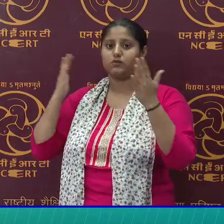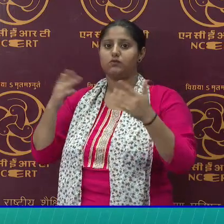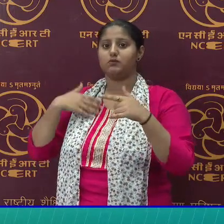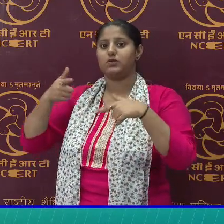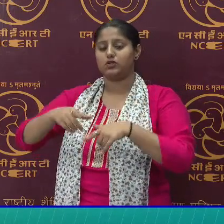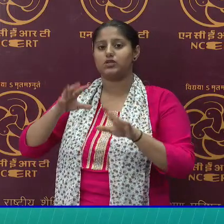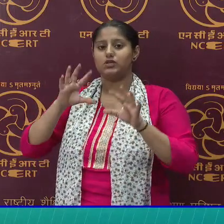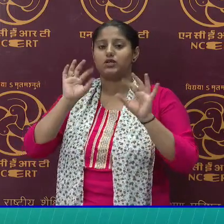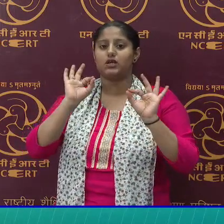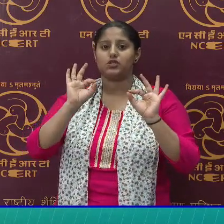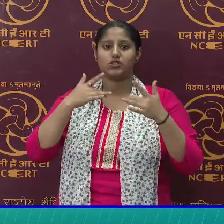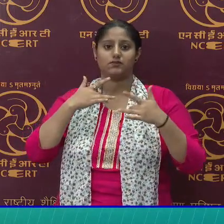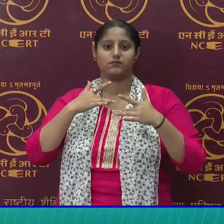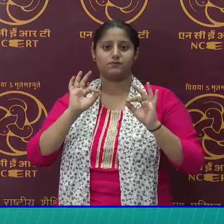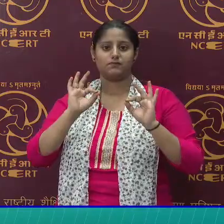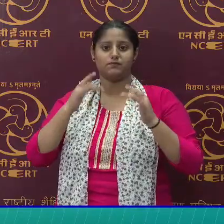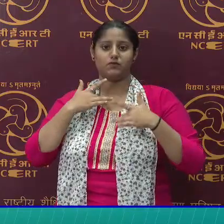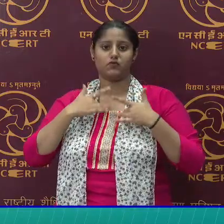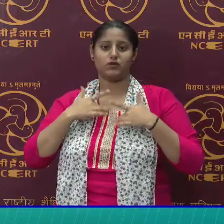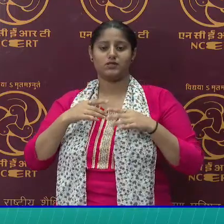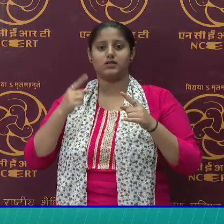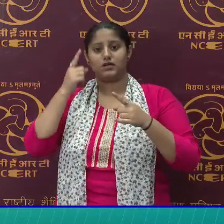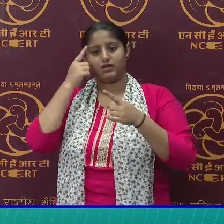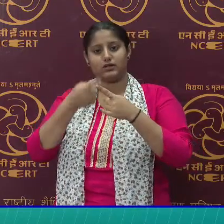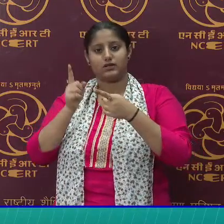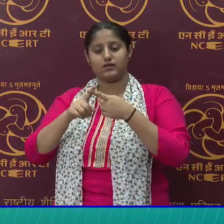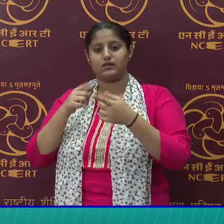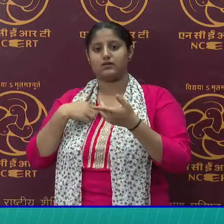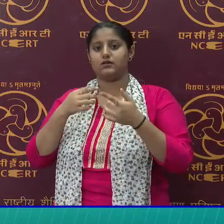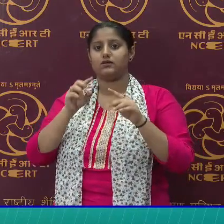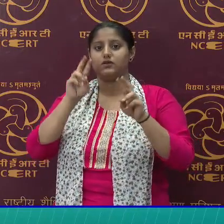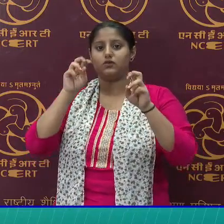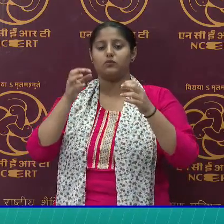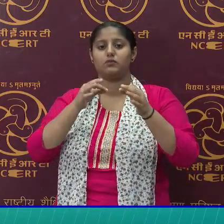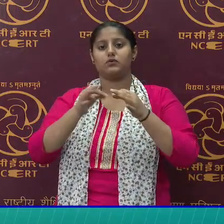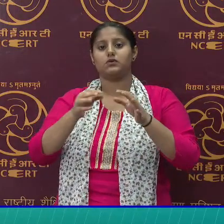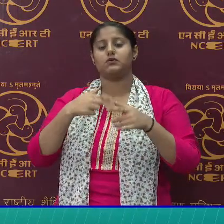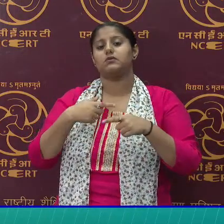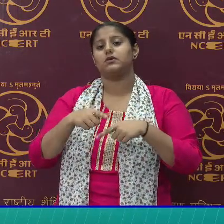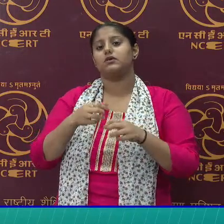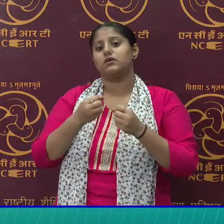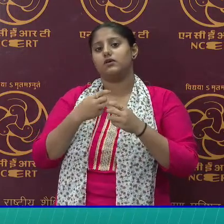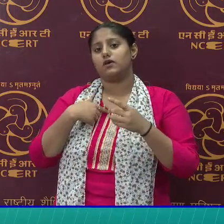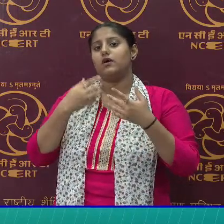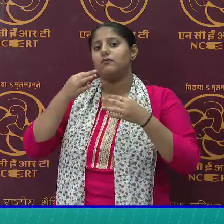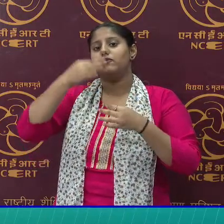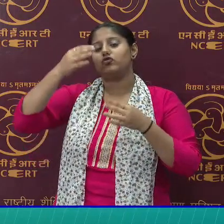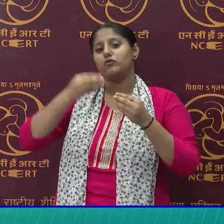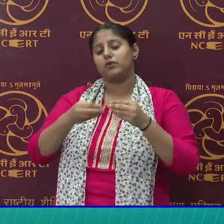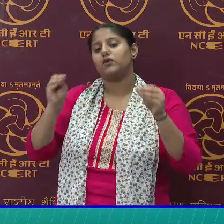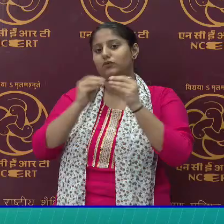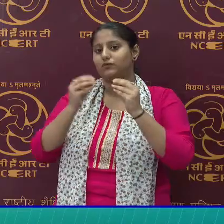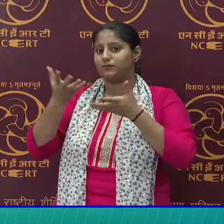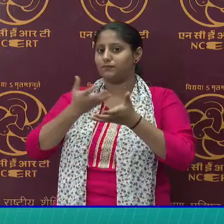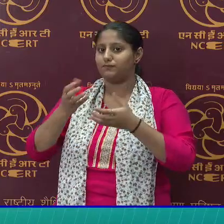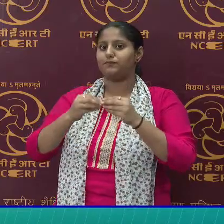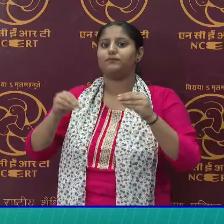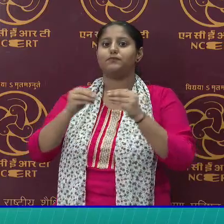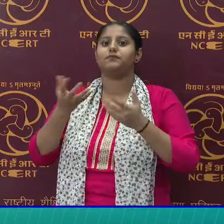engaging discussion, and we'll have more such discussions in the future with Sure.